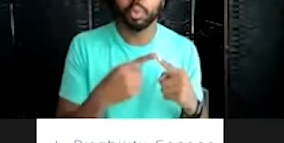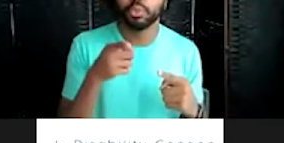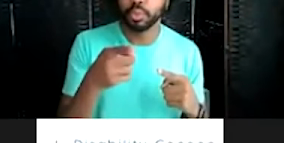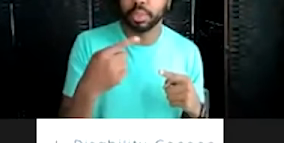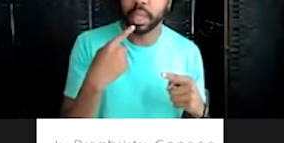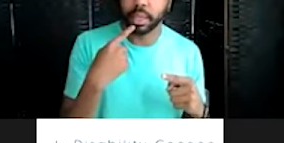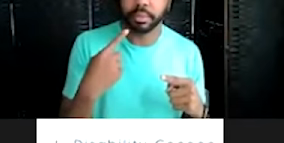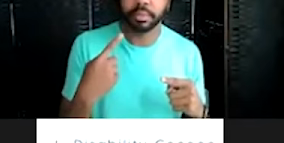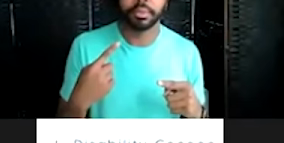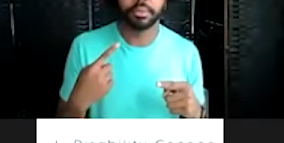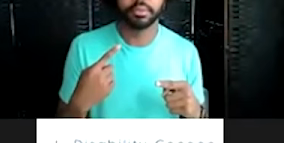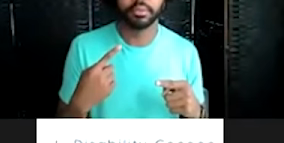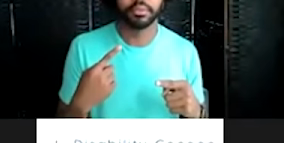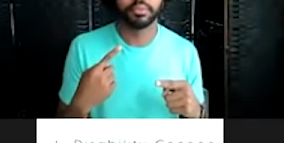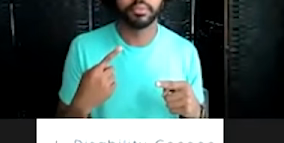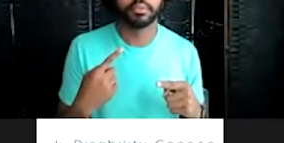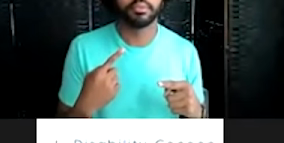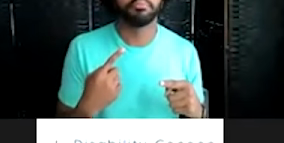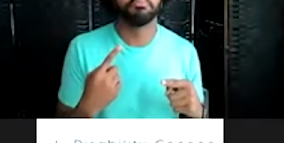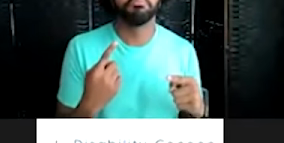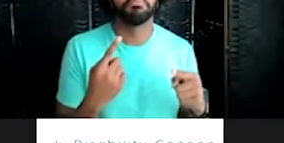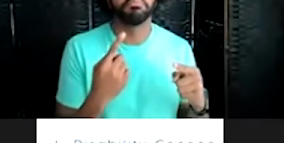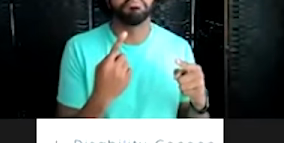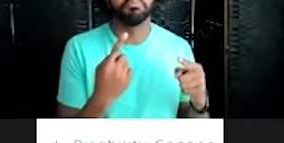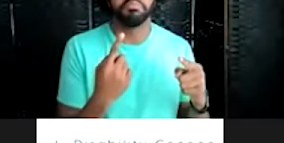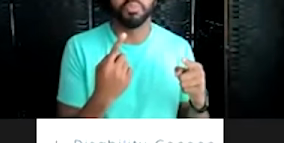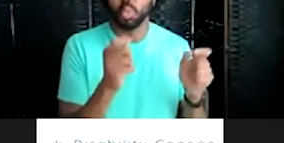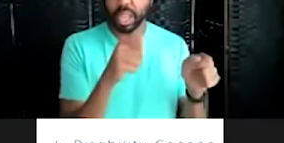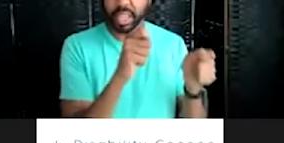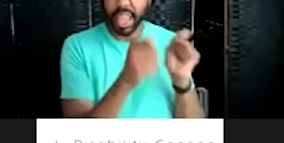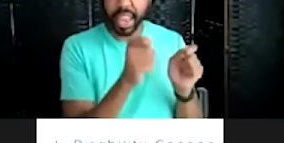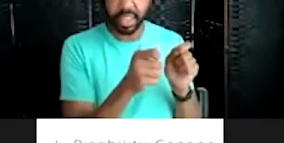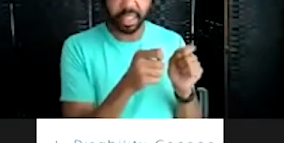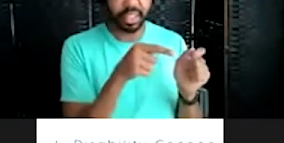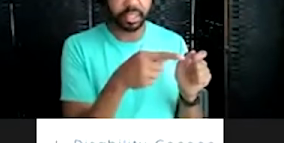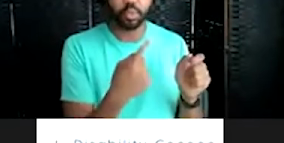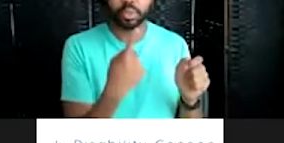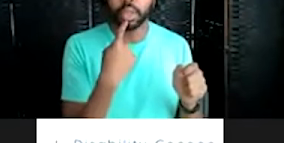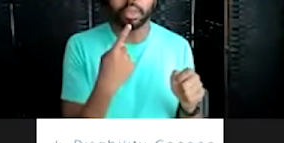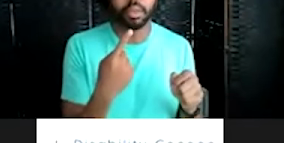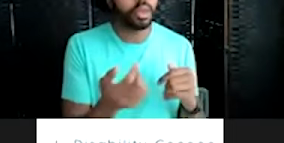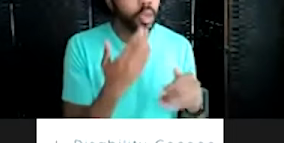and you can edit that, when you say good morning, I